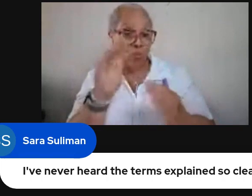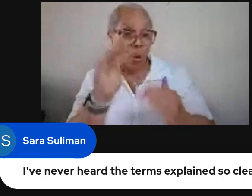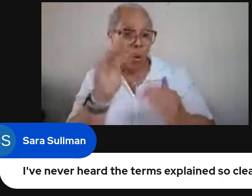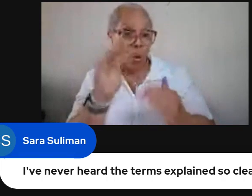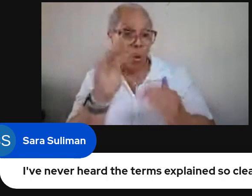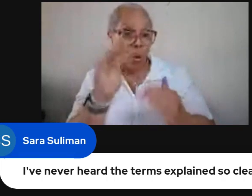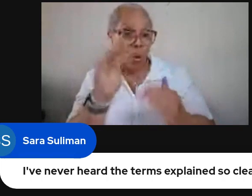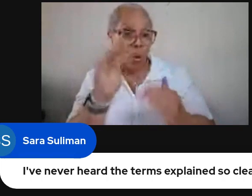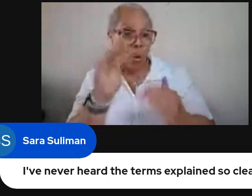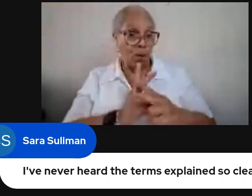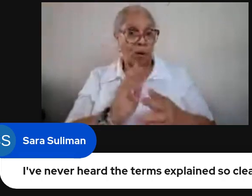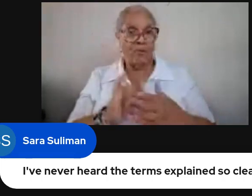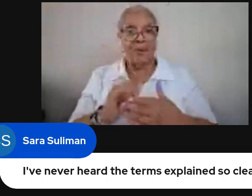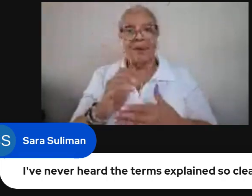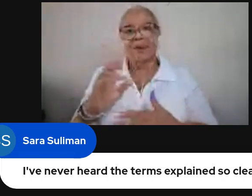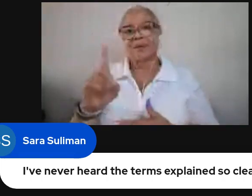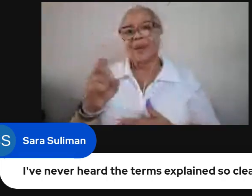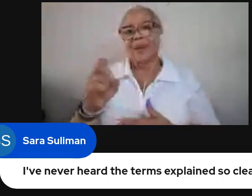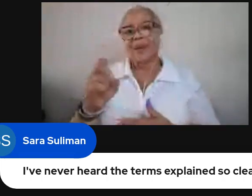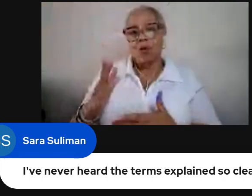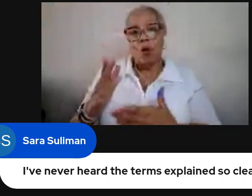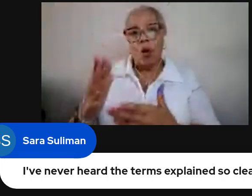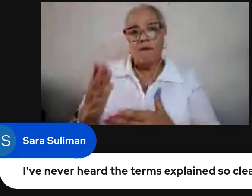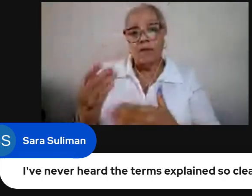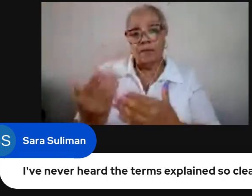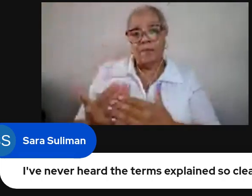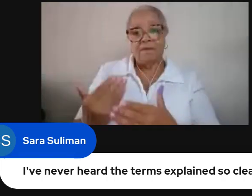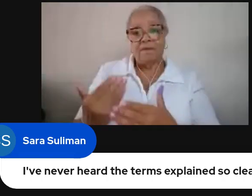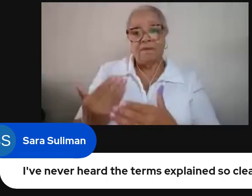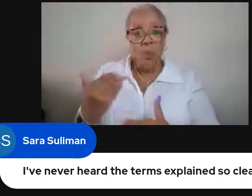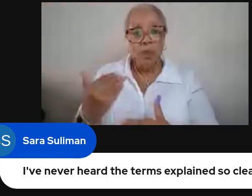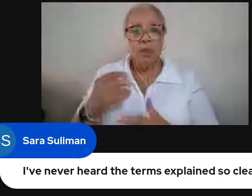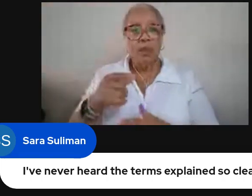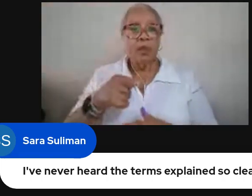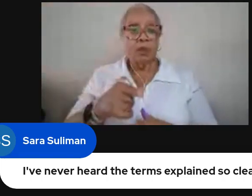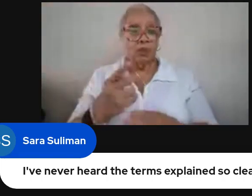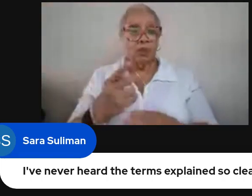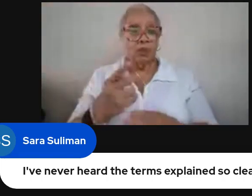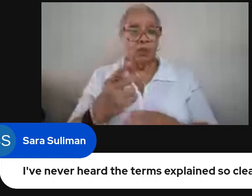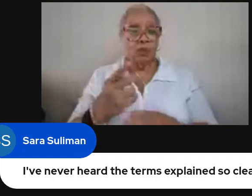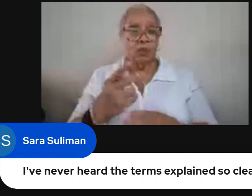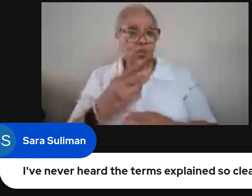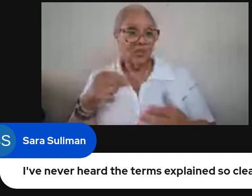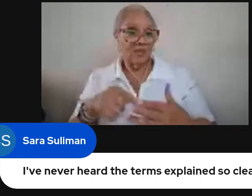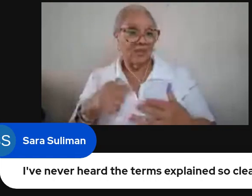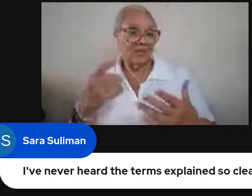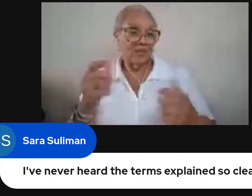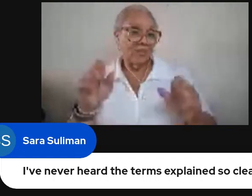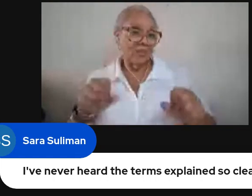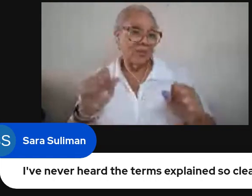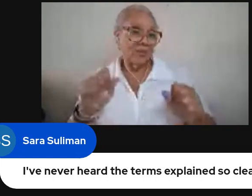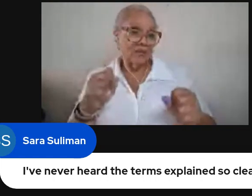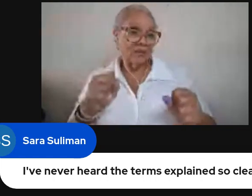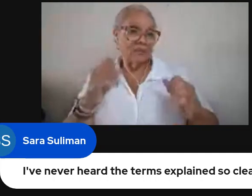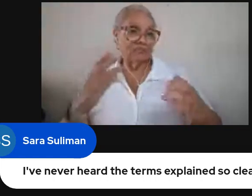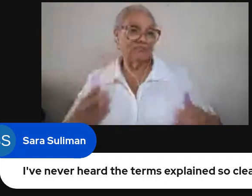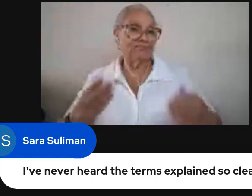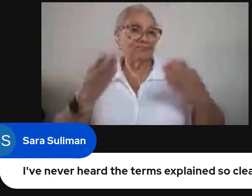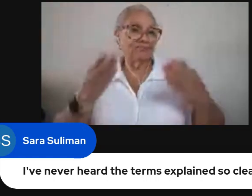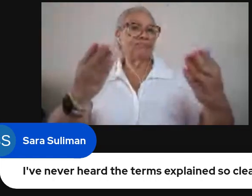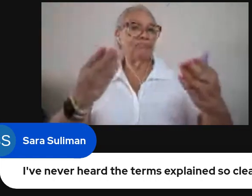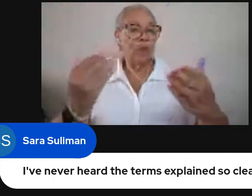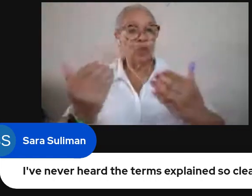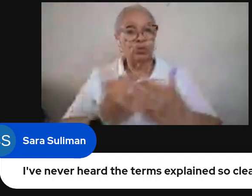something that Danielle offered earlier, are you using this to potentially nominate new